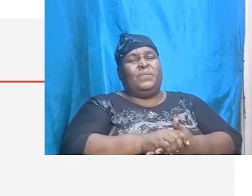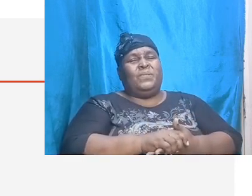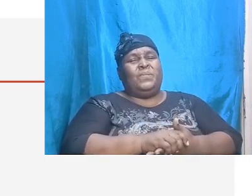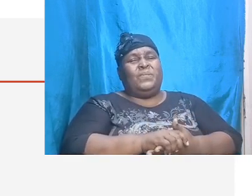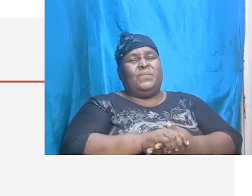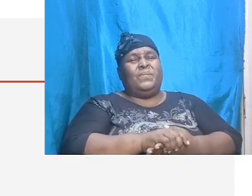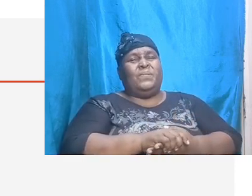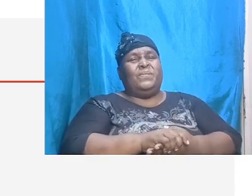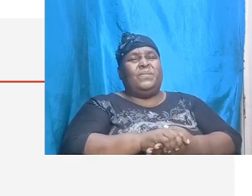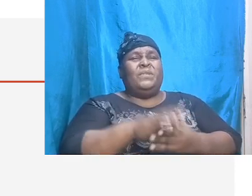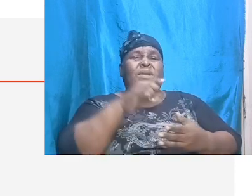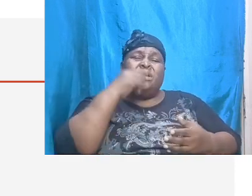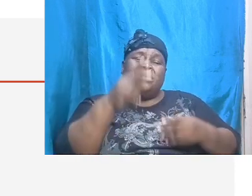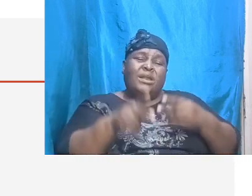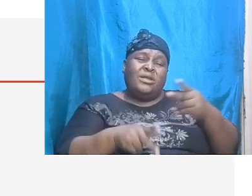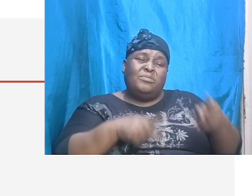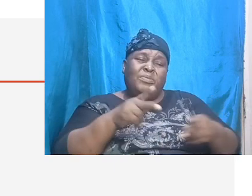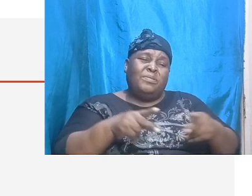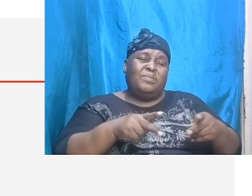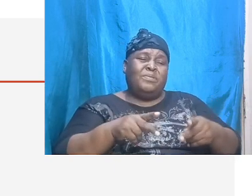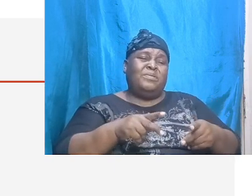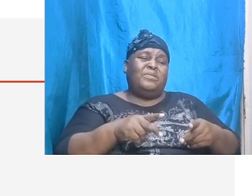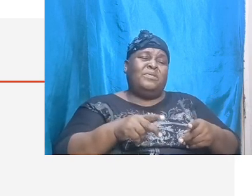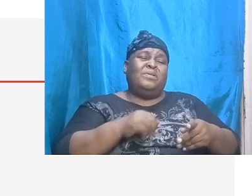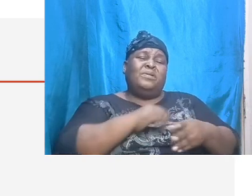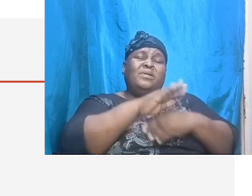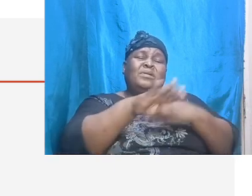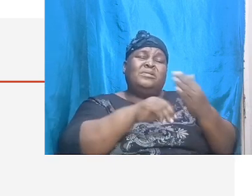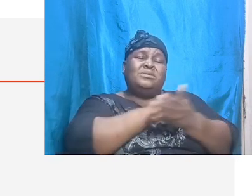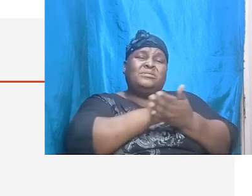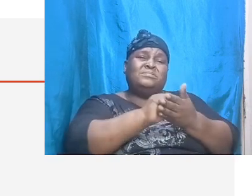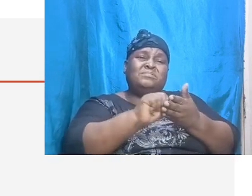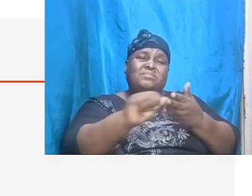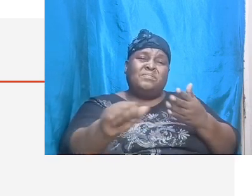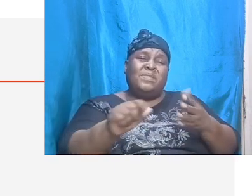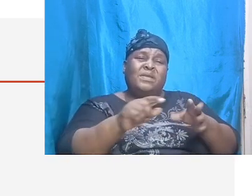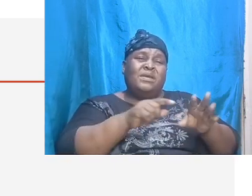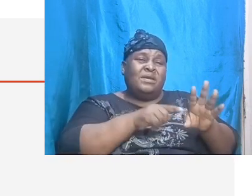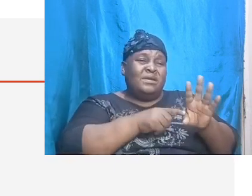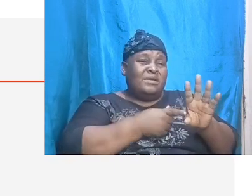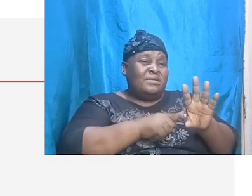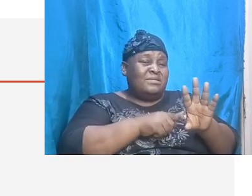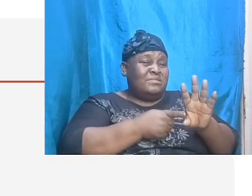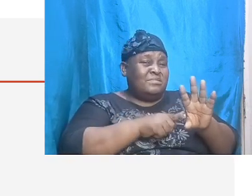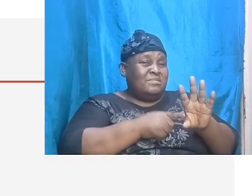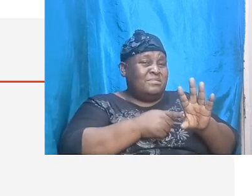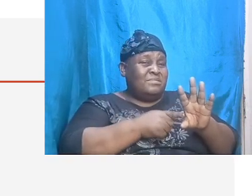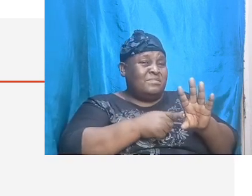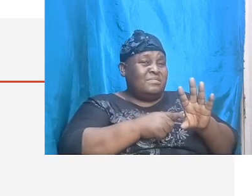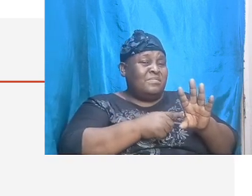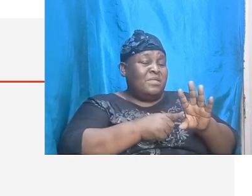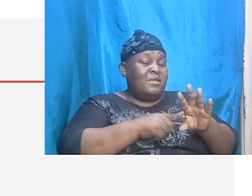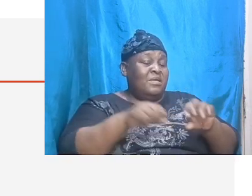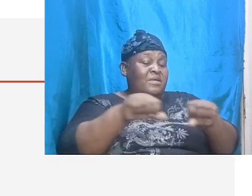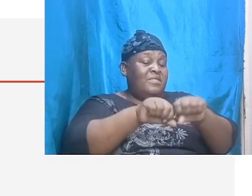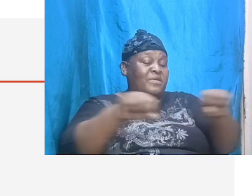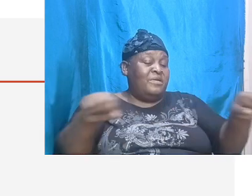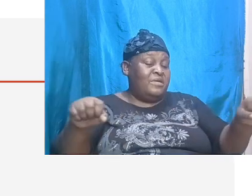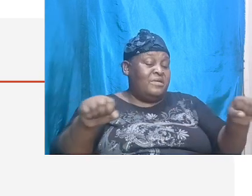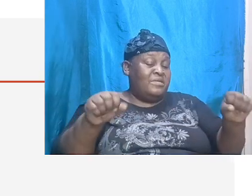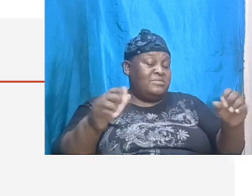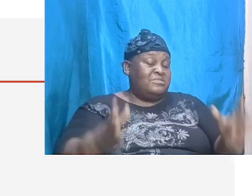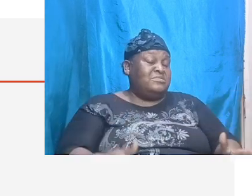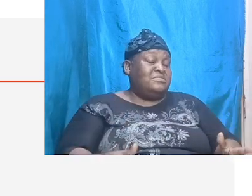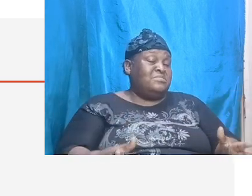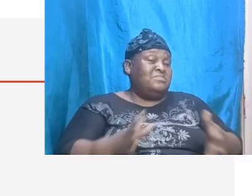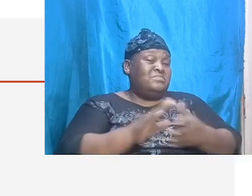other day, and I was telling people that the whole sanctification process starts at the brazen altar. That's where, and get